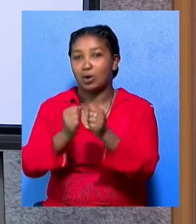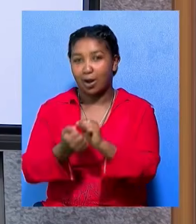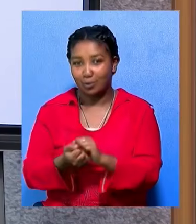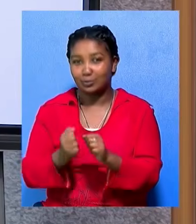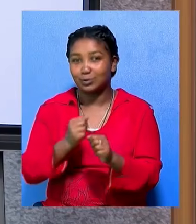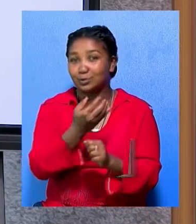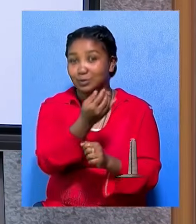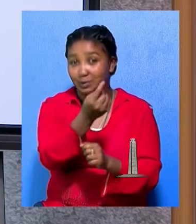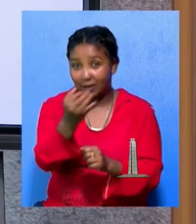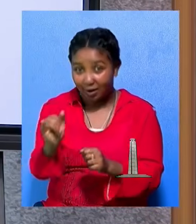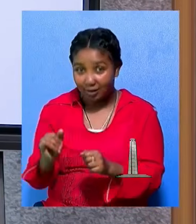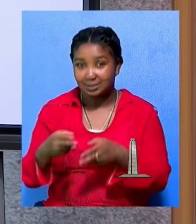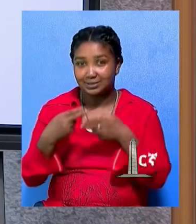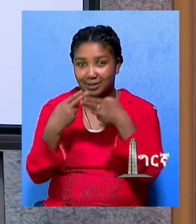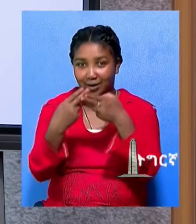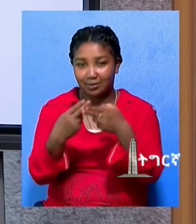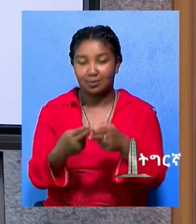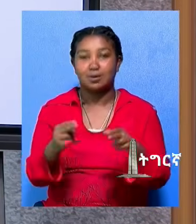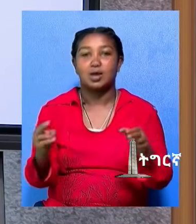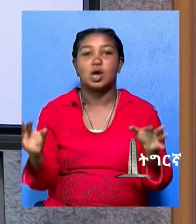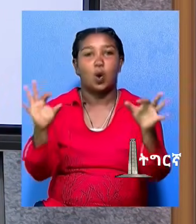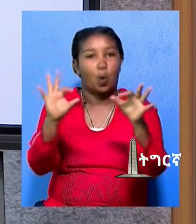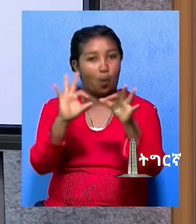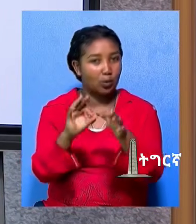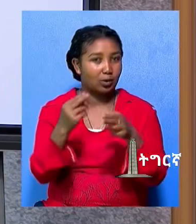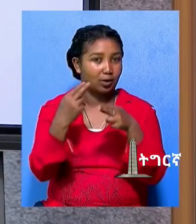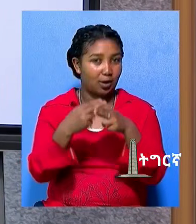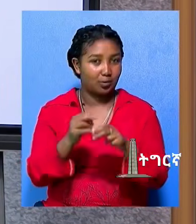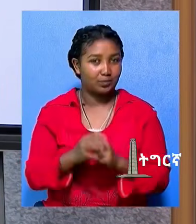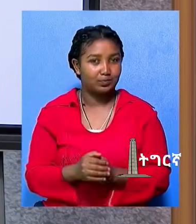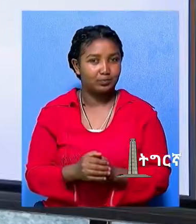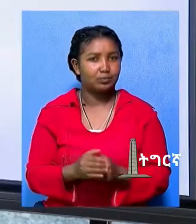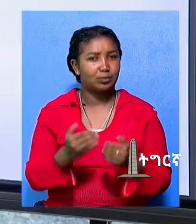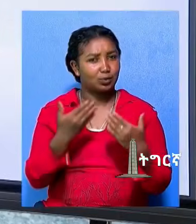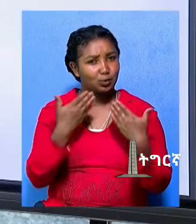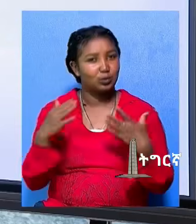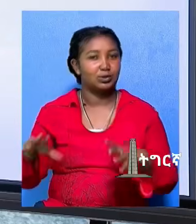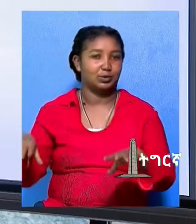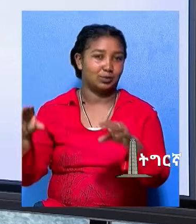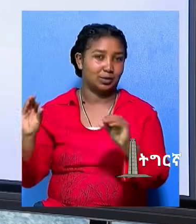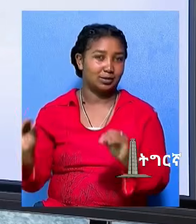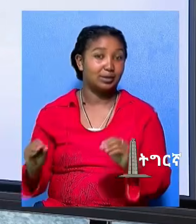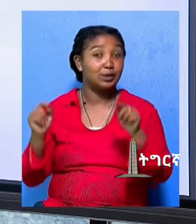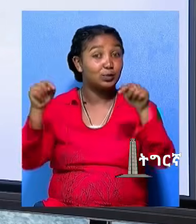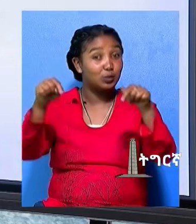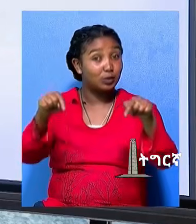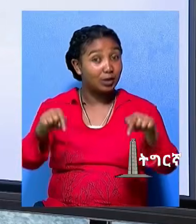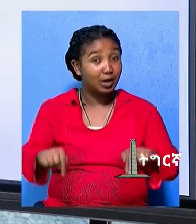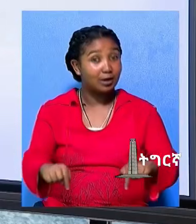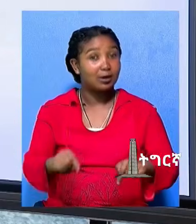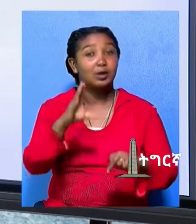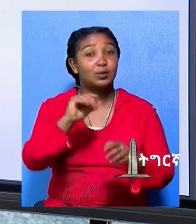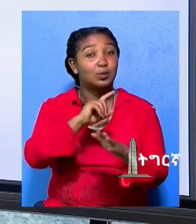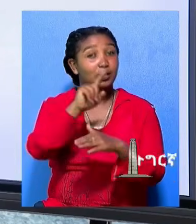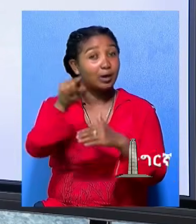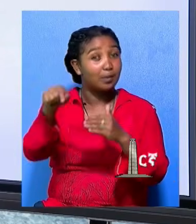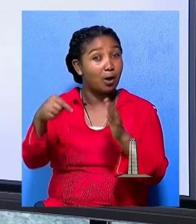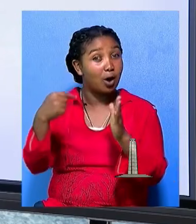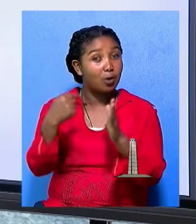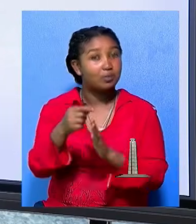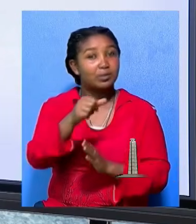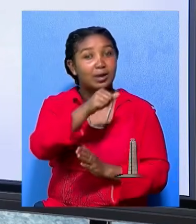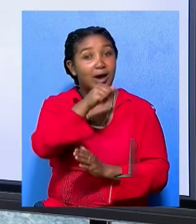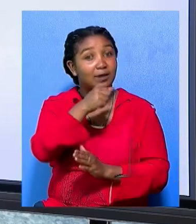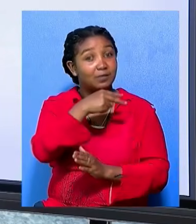they are said compound nouns. Good students, today we are going to talk about adverbs